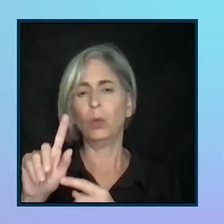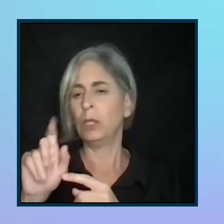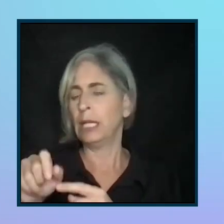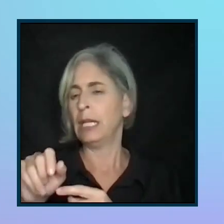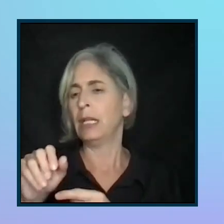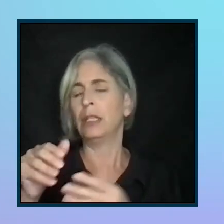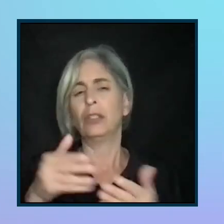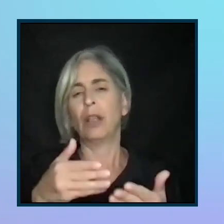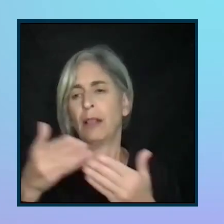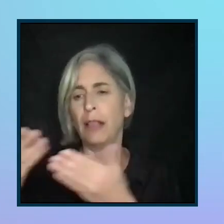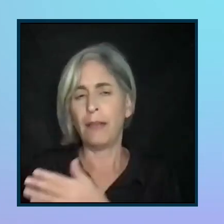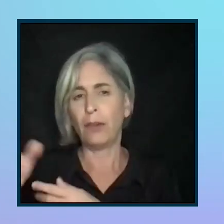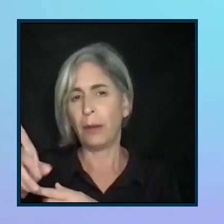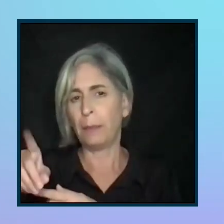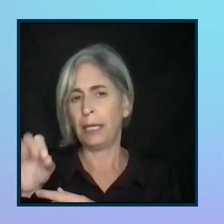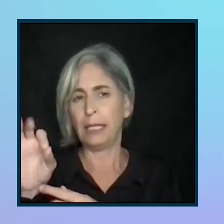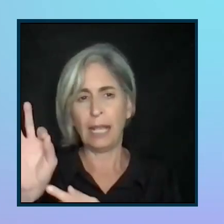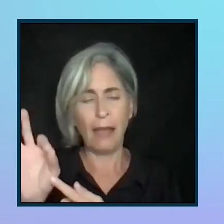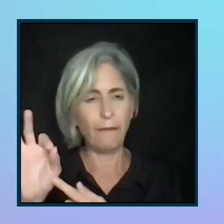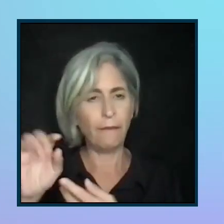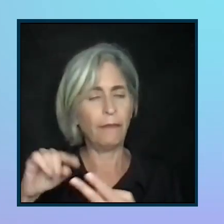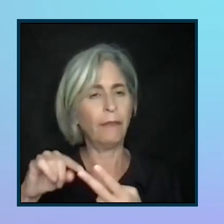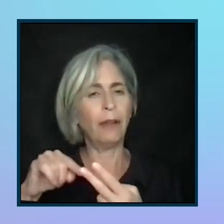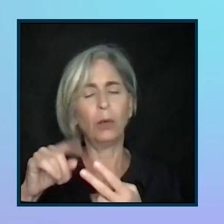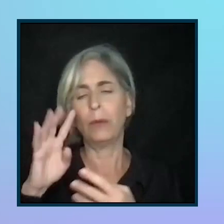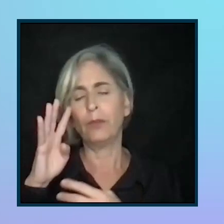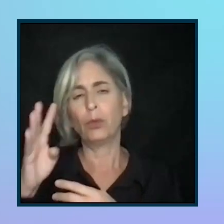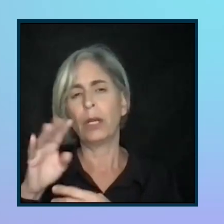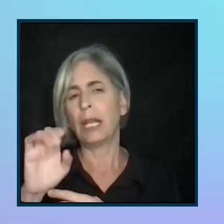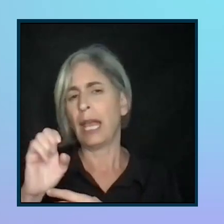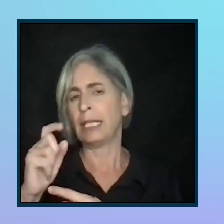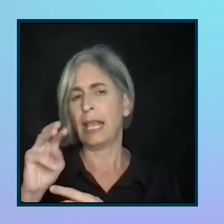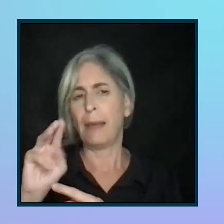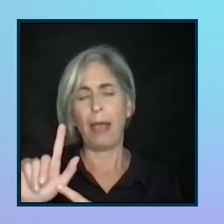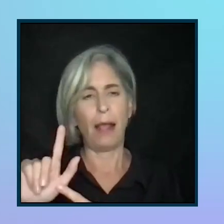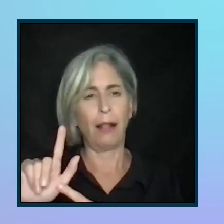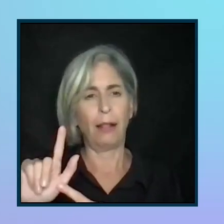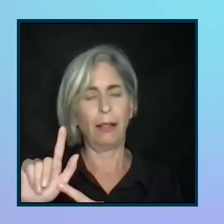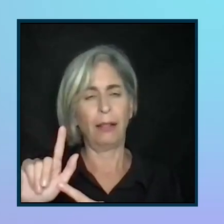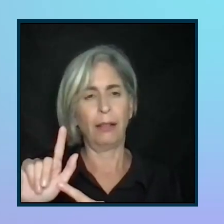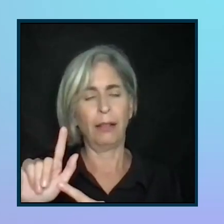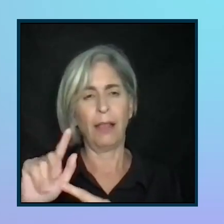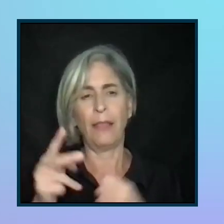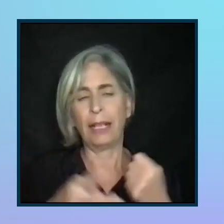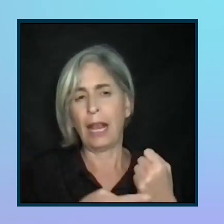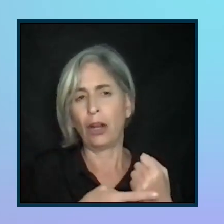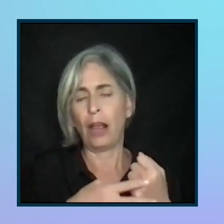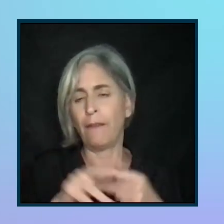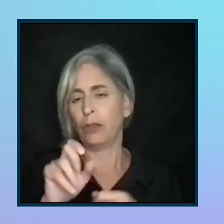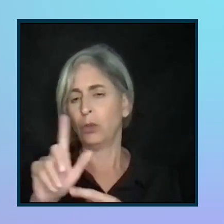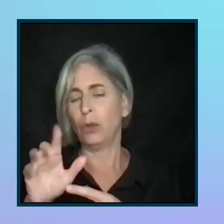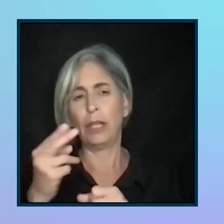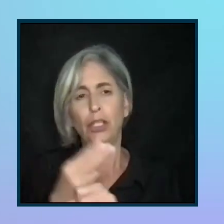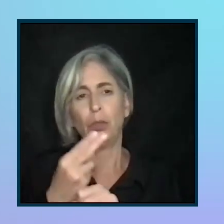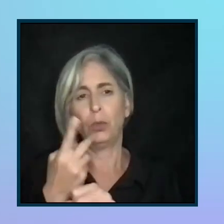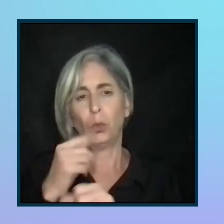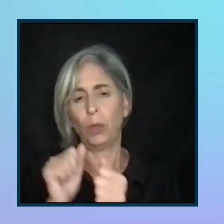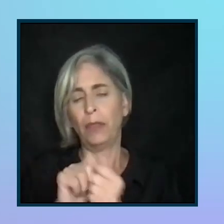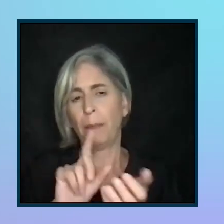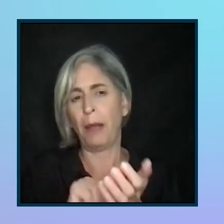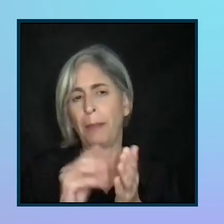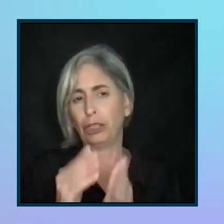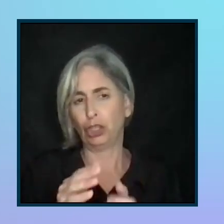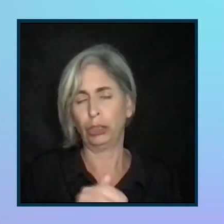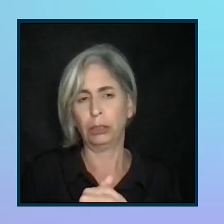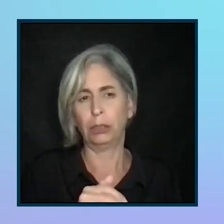need to make a print PDF deliverable. We have to create XML that may be an archival tool that is utilized by our publishers.